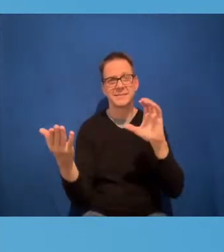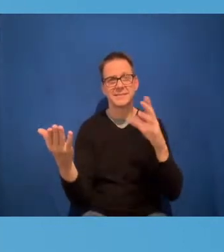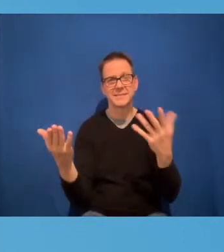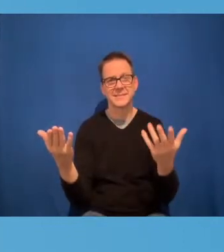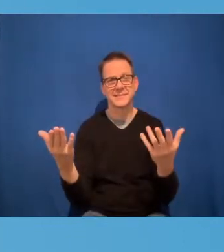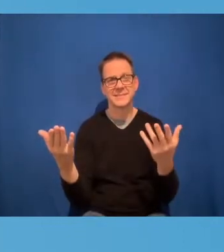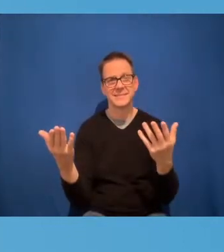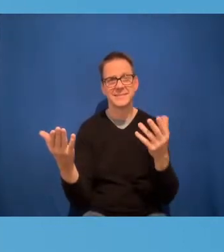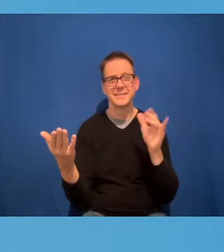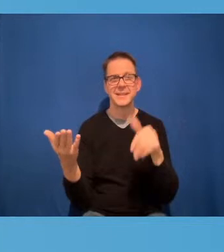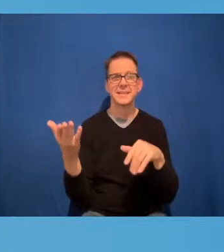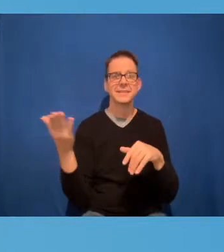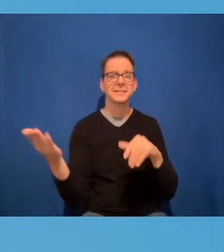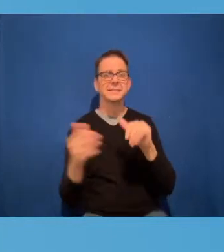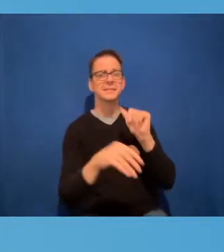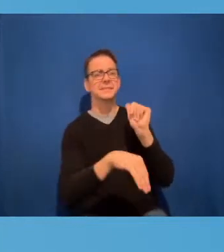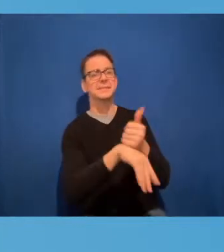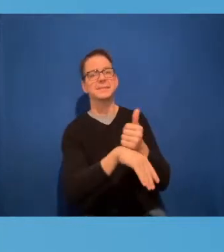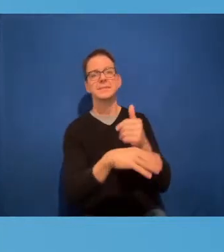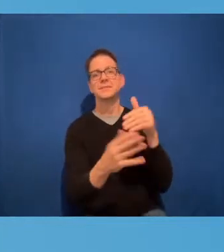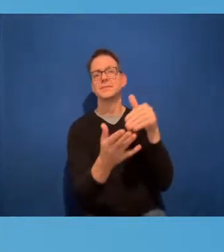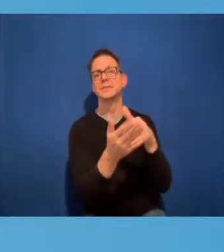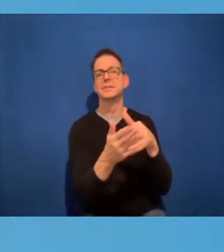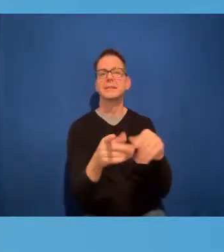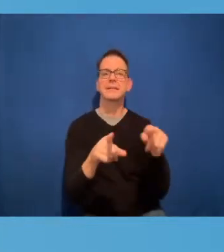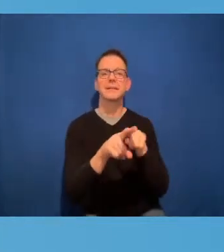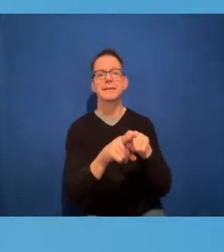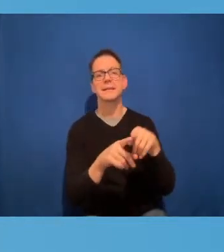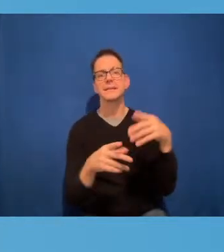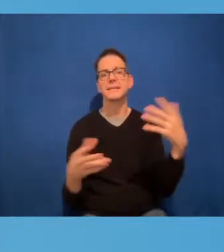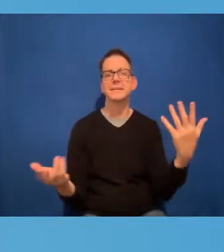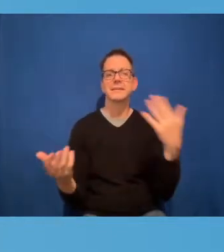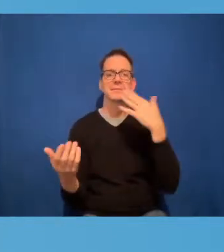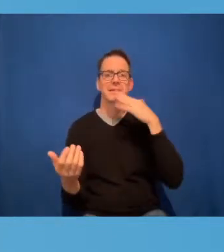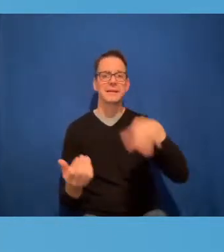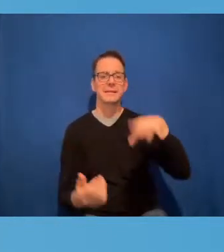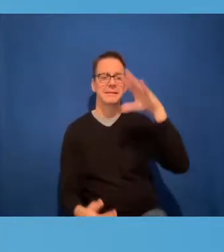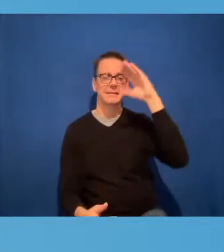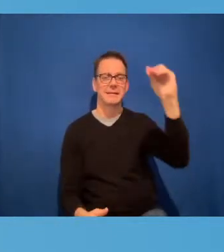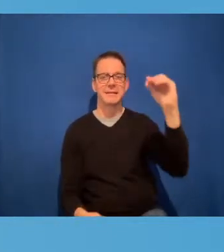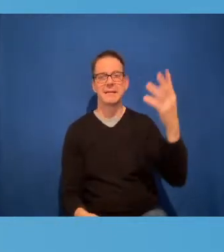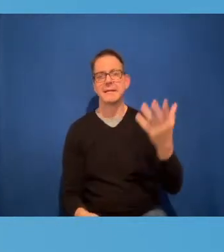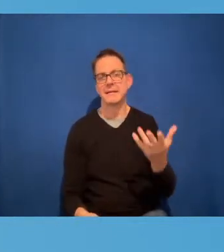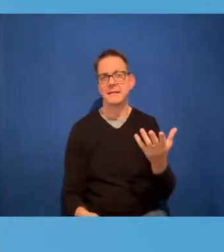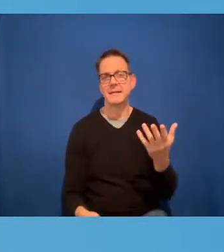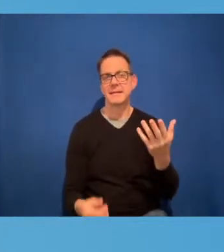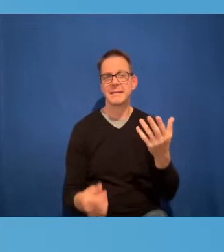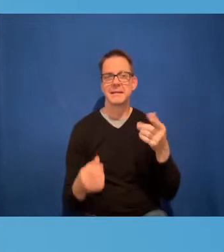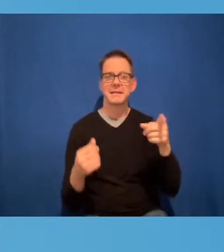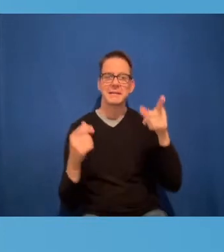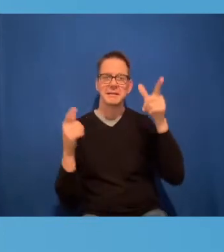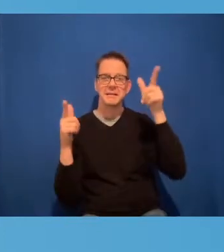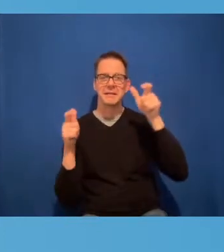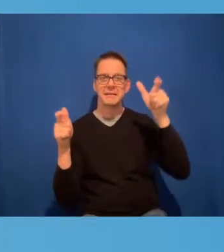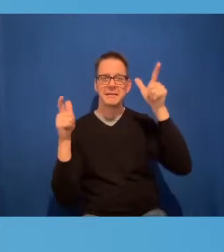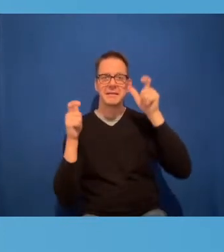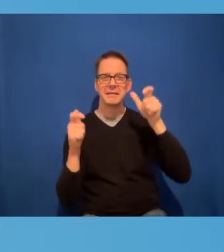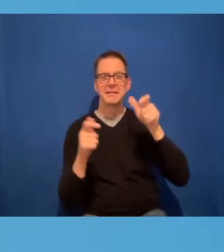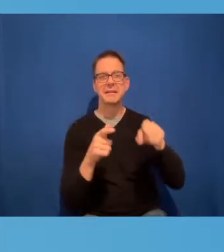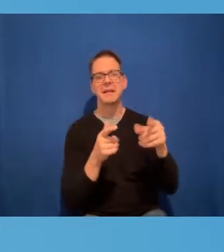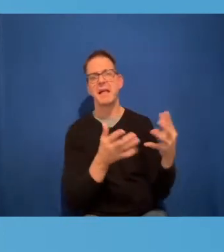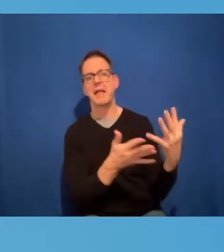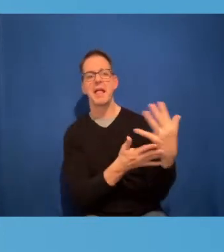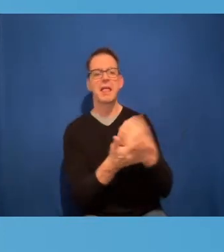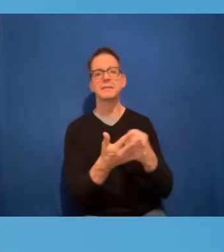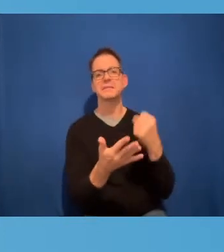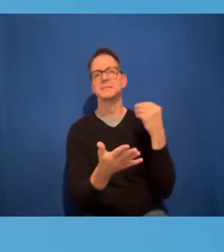made doctors as villains, that they're not genuine, they are taking more money, not delivering uh, the quality services, and that